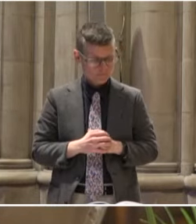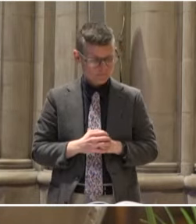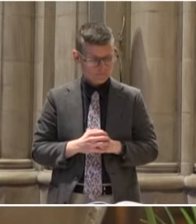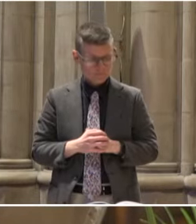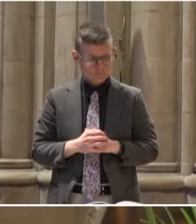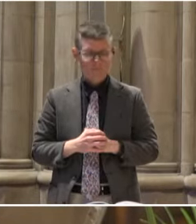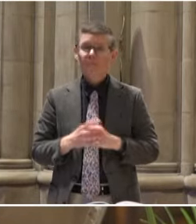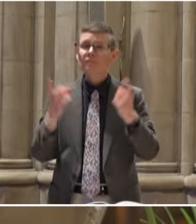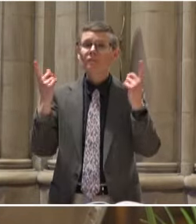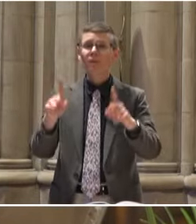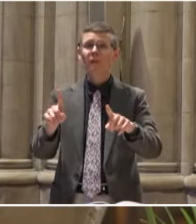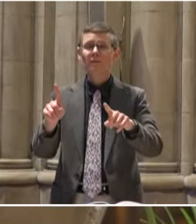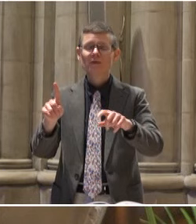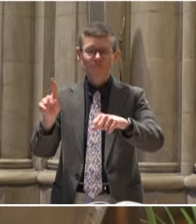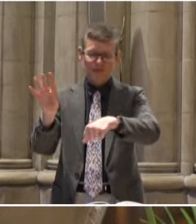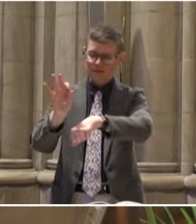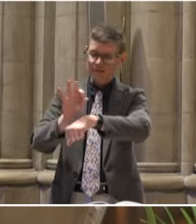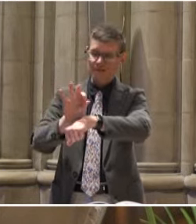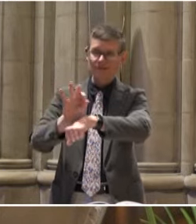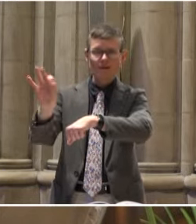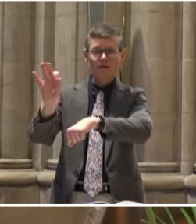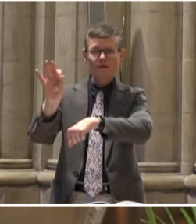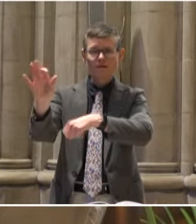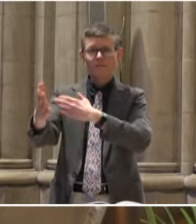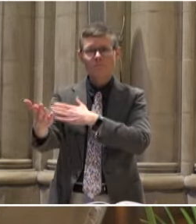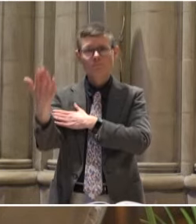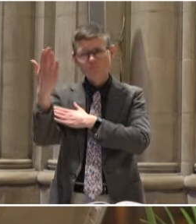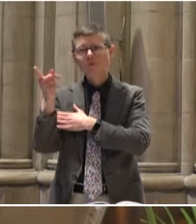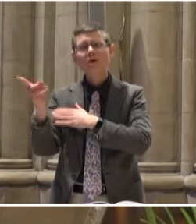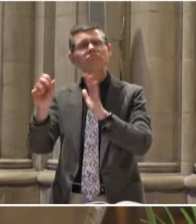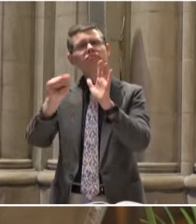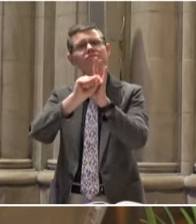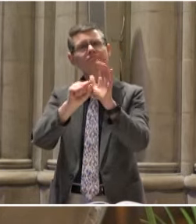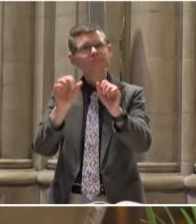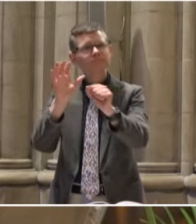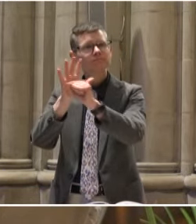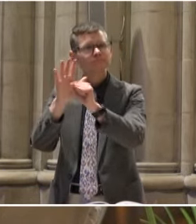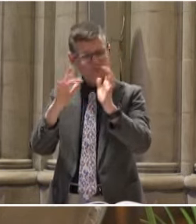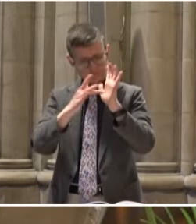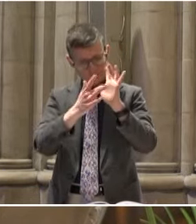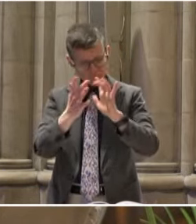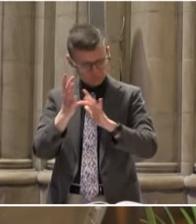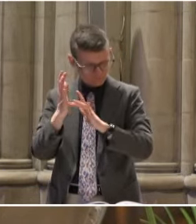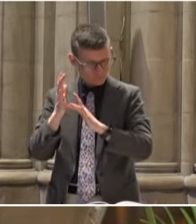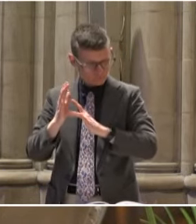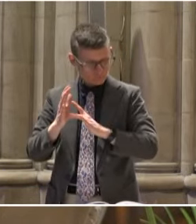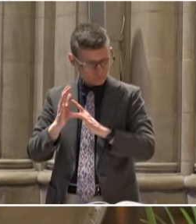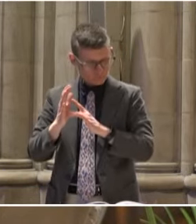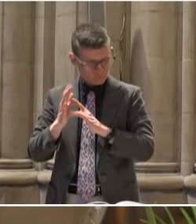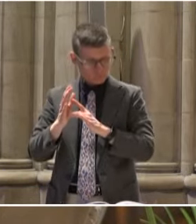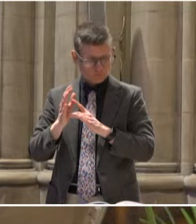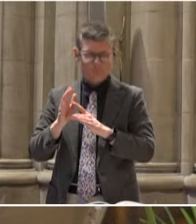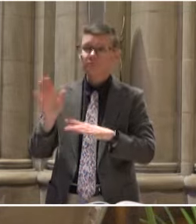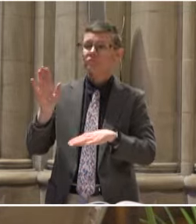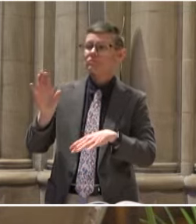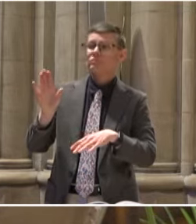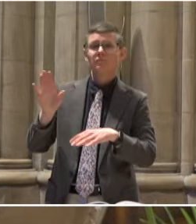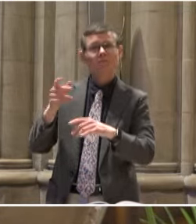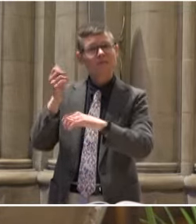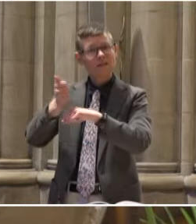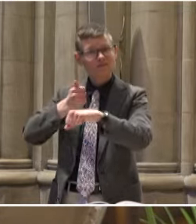It was 9 o'clock in the morning when they crucified Jesus. The inscription of the